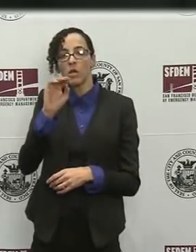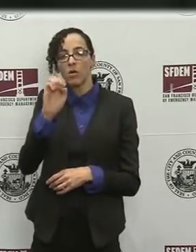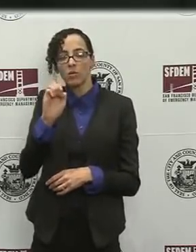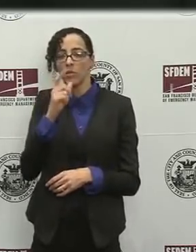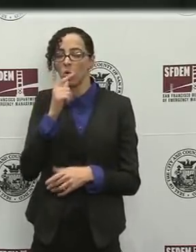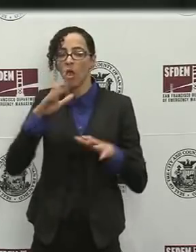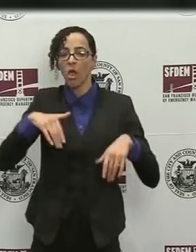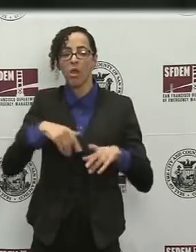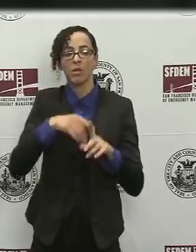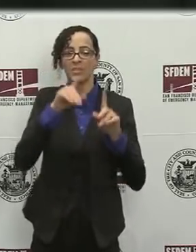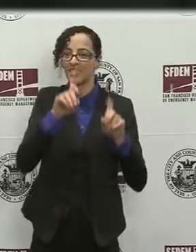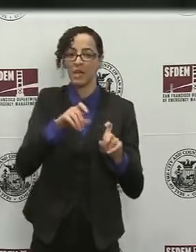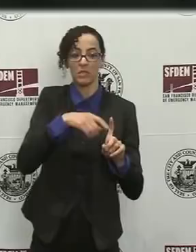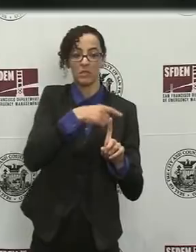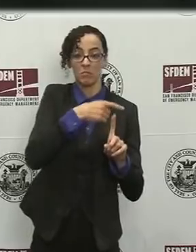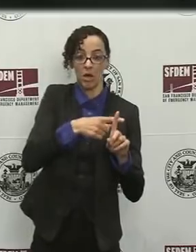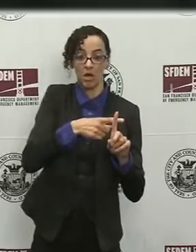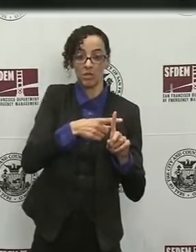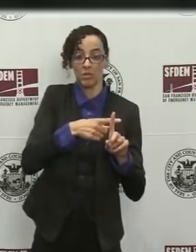moved?